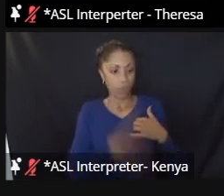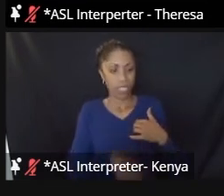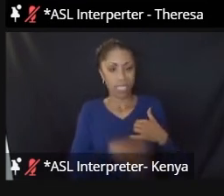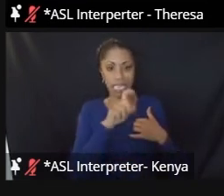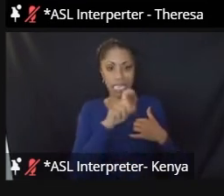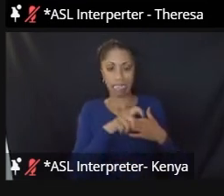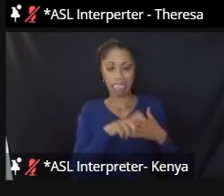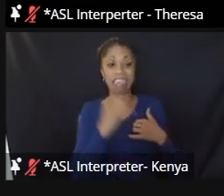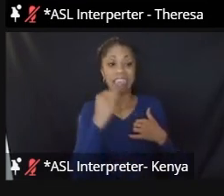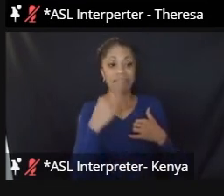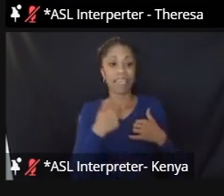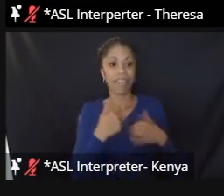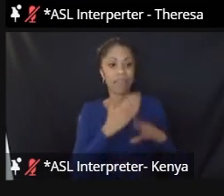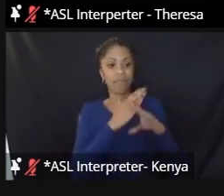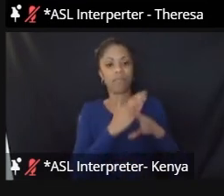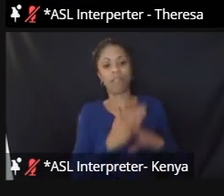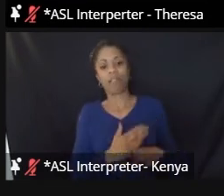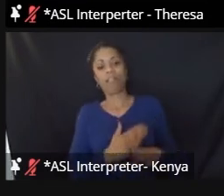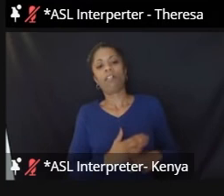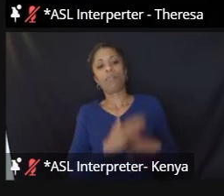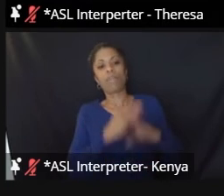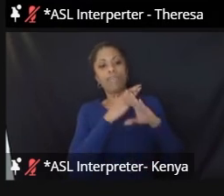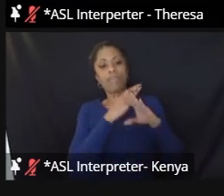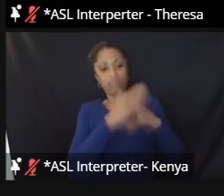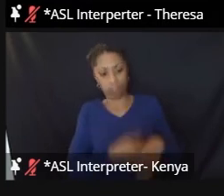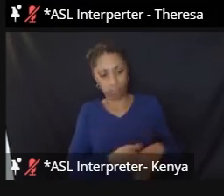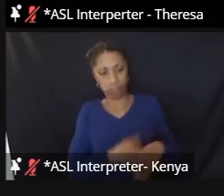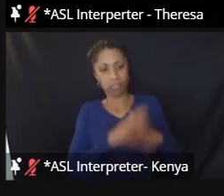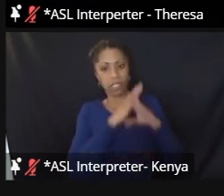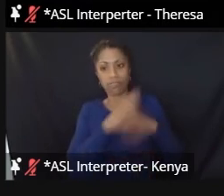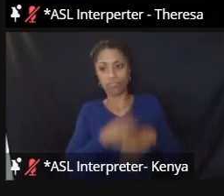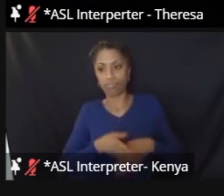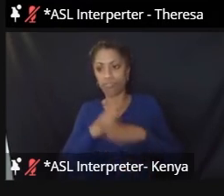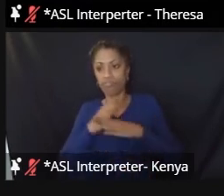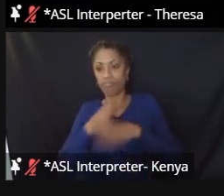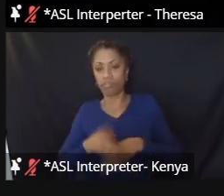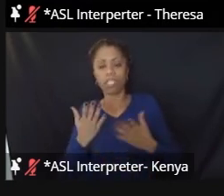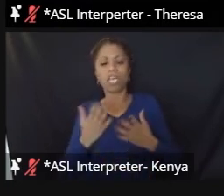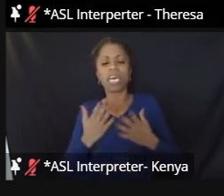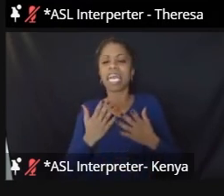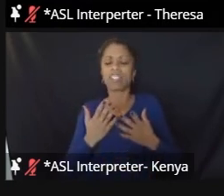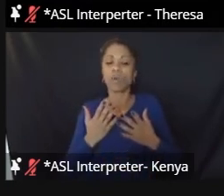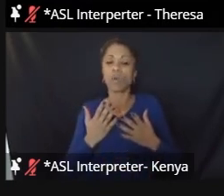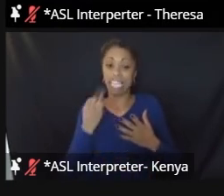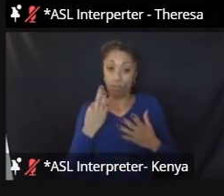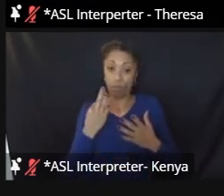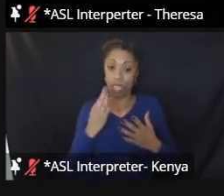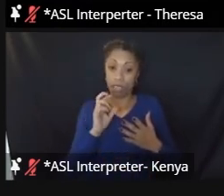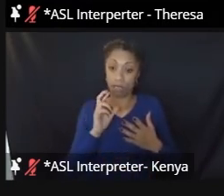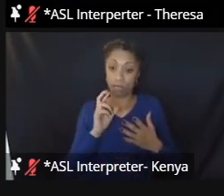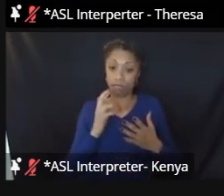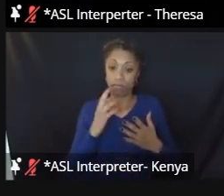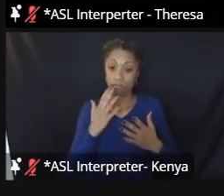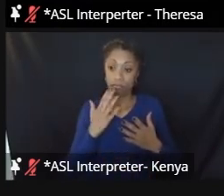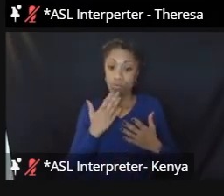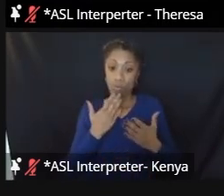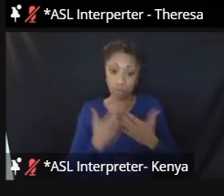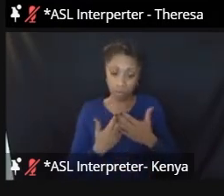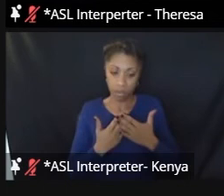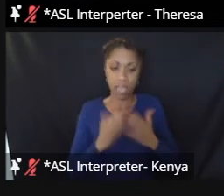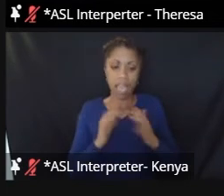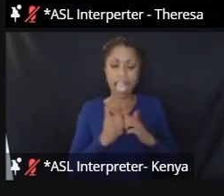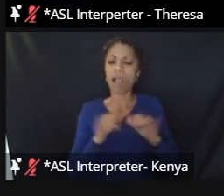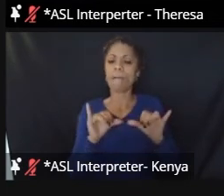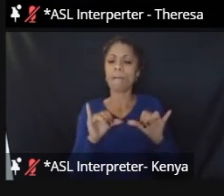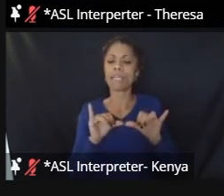any barriers. So how are we doing that? How well are we doing that, and how will we measure that? Improve student opportunities. We